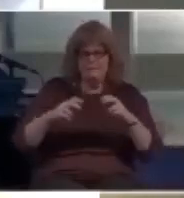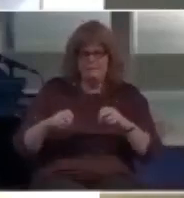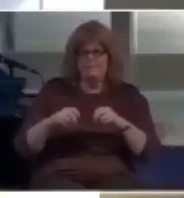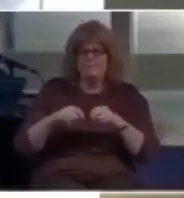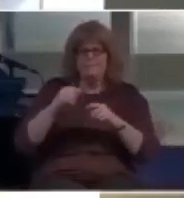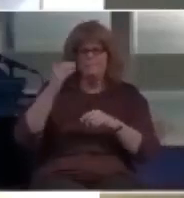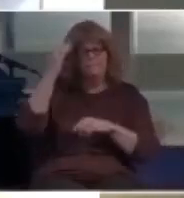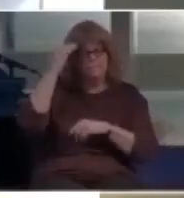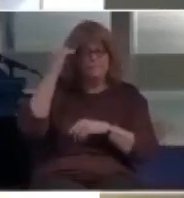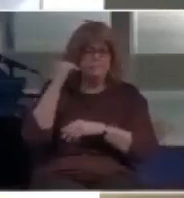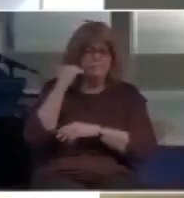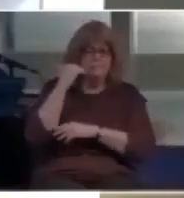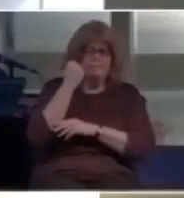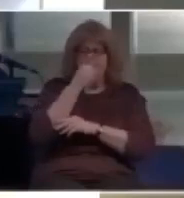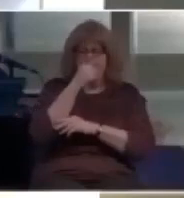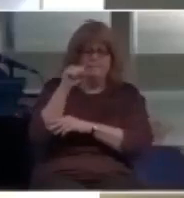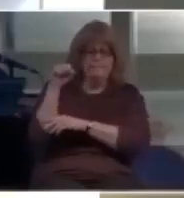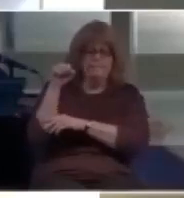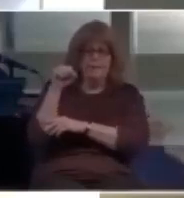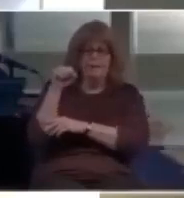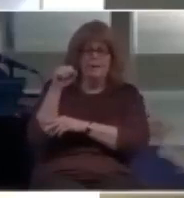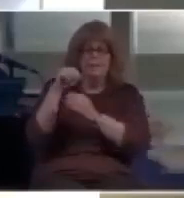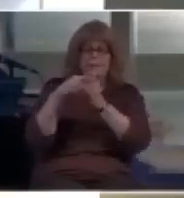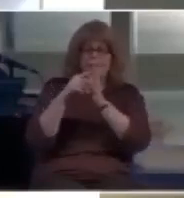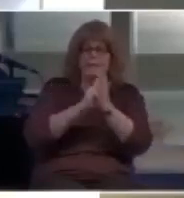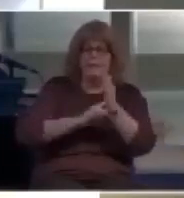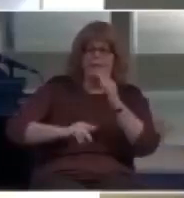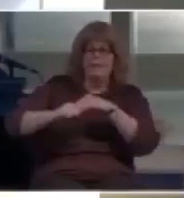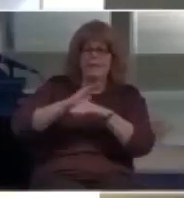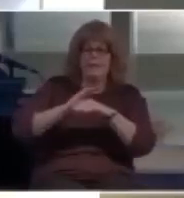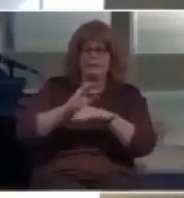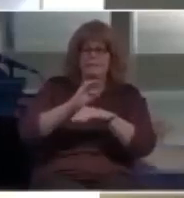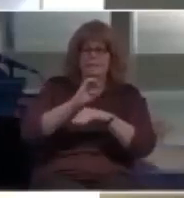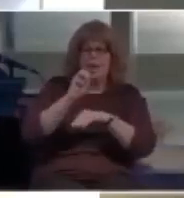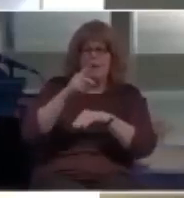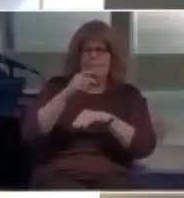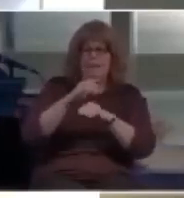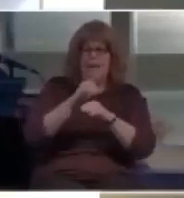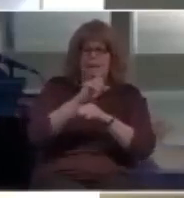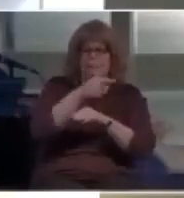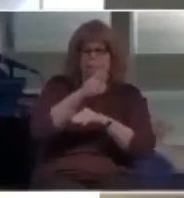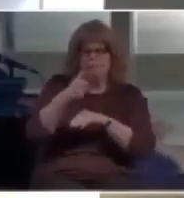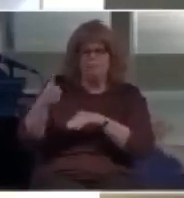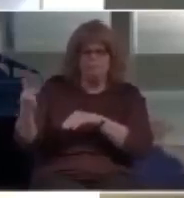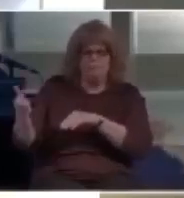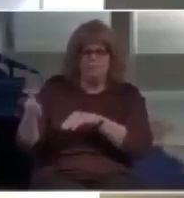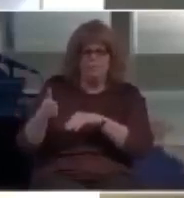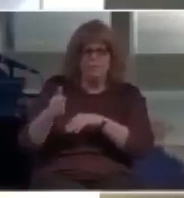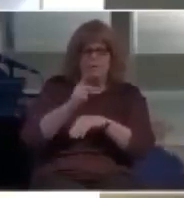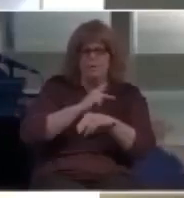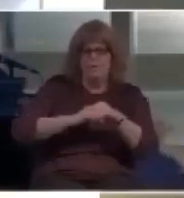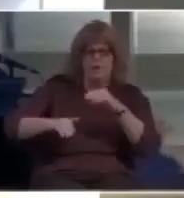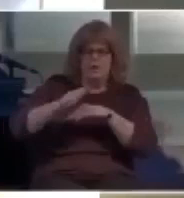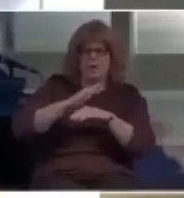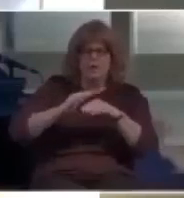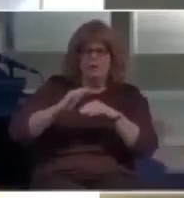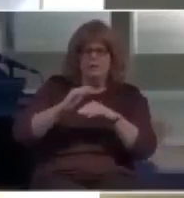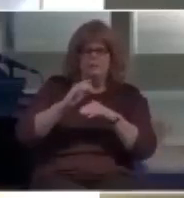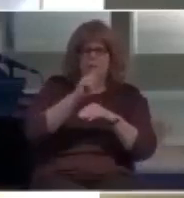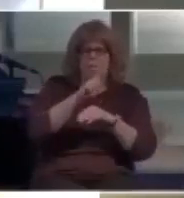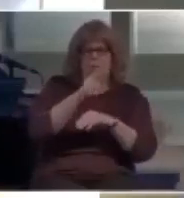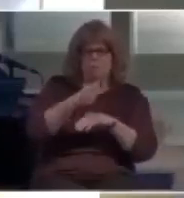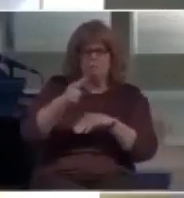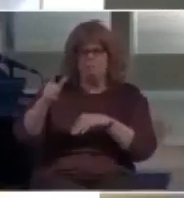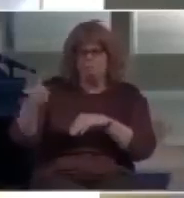the heads represent kingdoms or empires in succession. That's kingdoms or empires, one